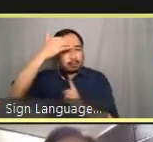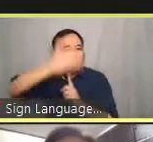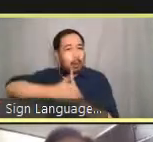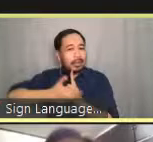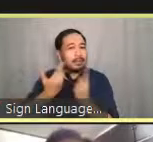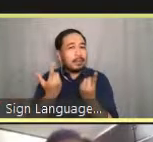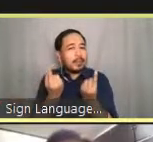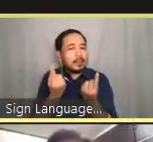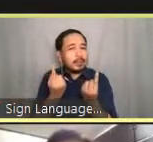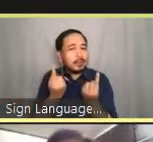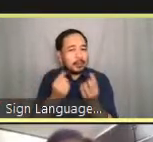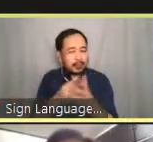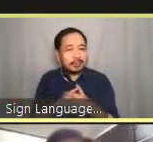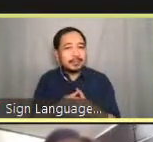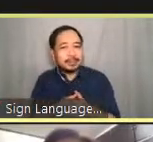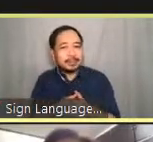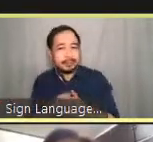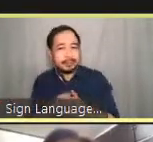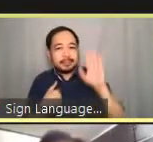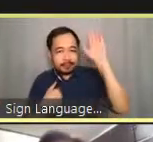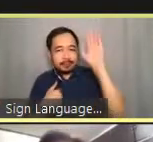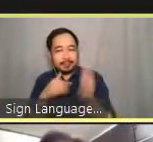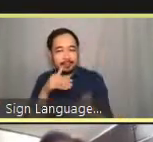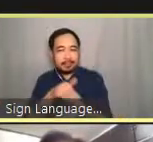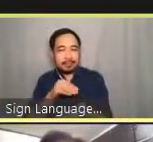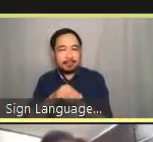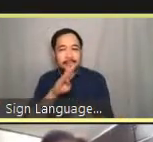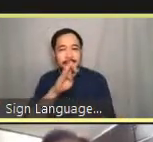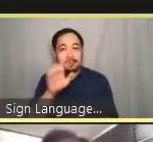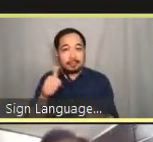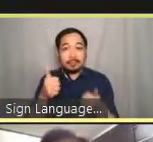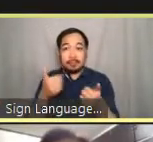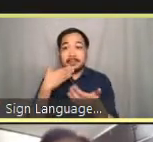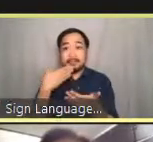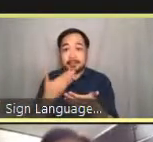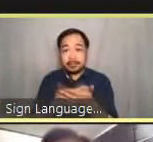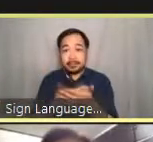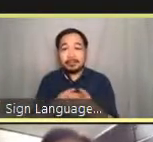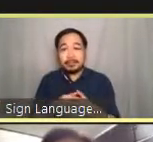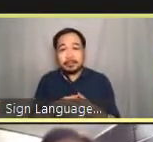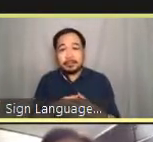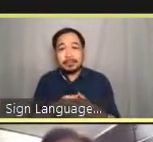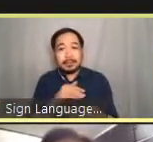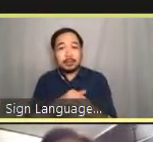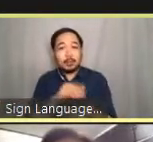Yeah. Po ang ating Rex, I'll take that. napakagandang tanong.